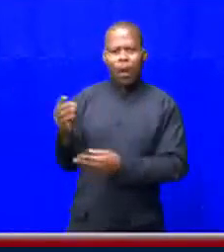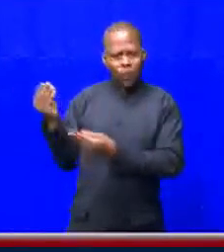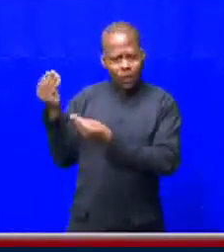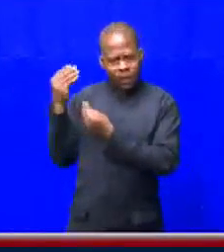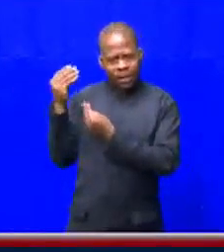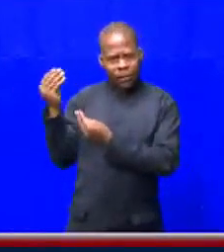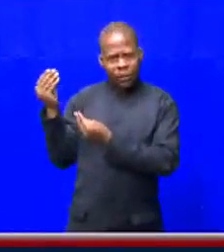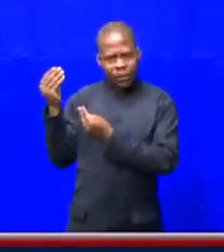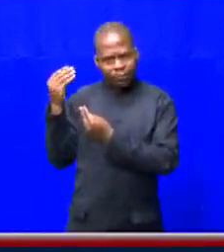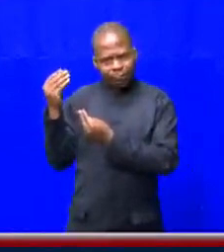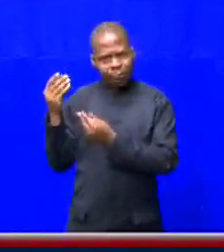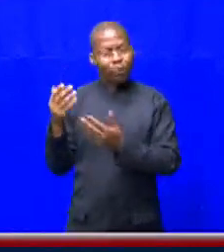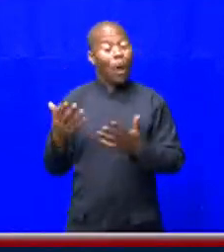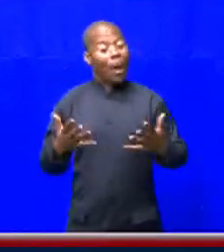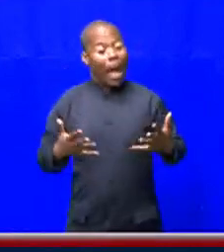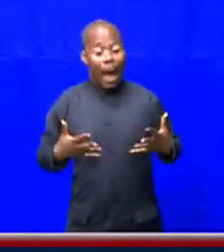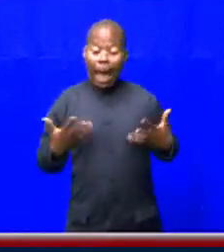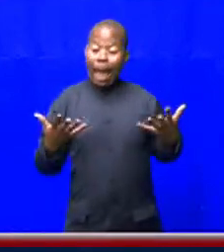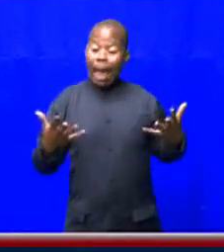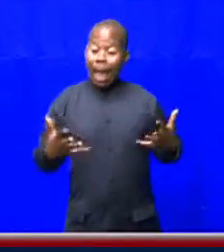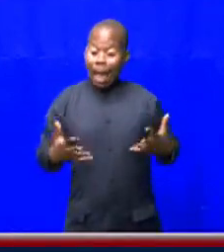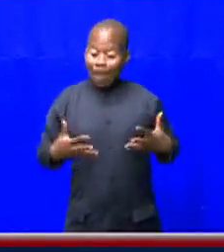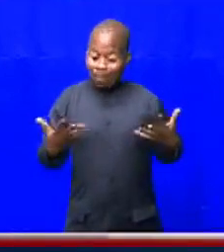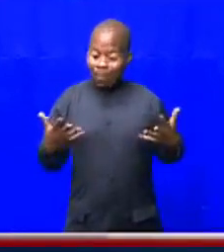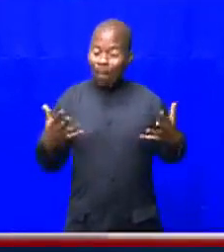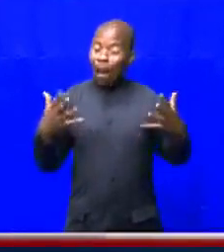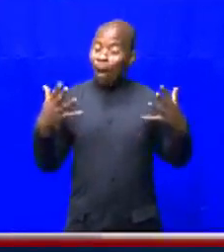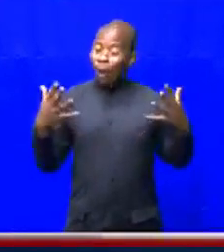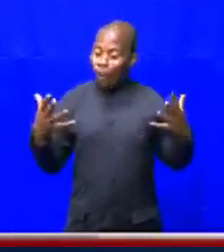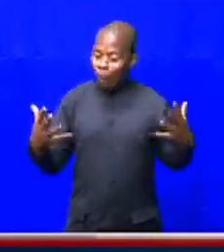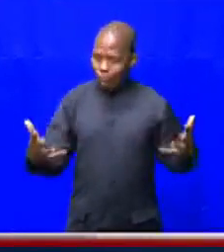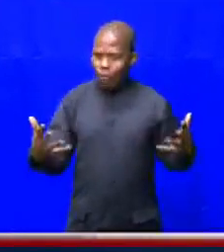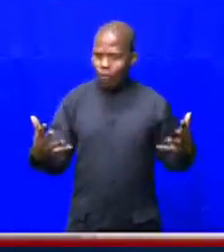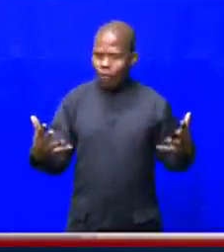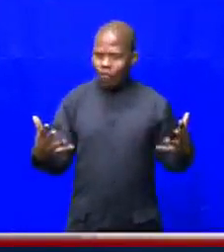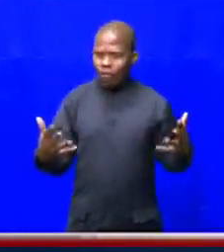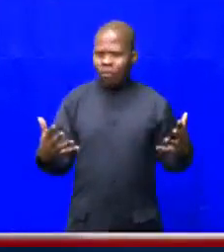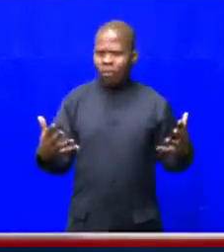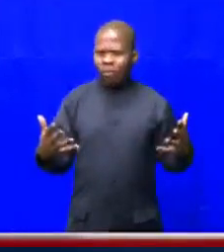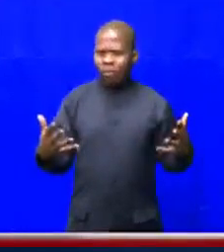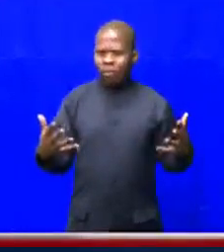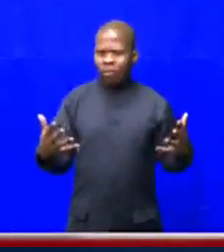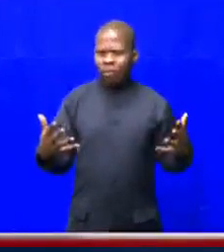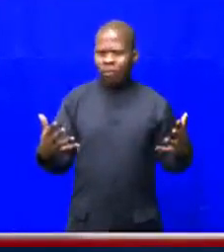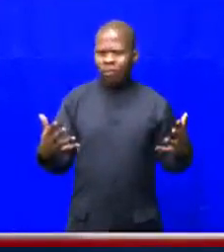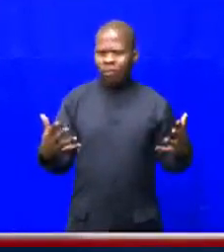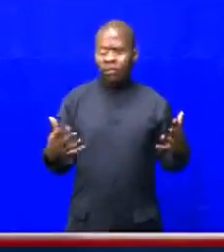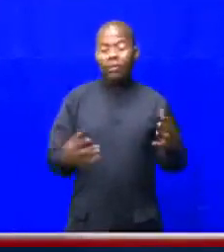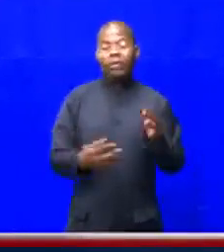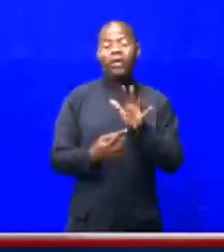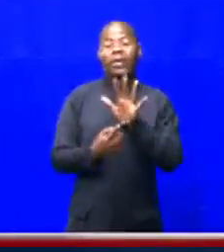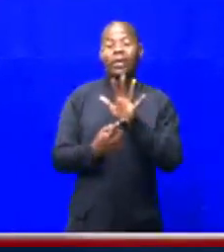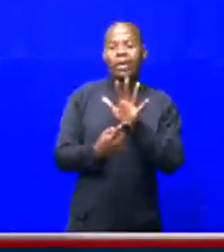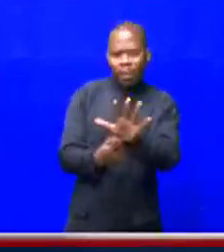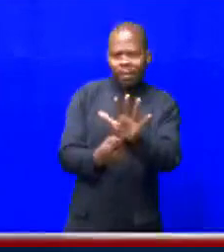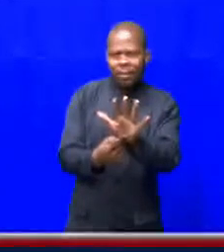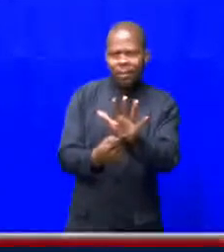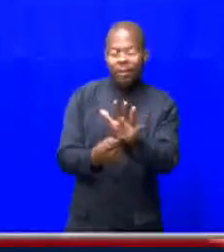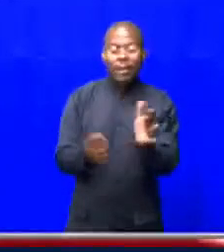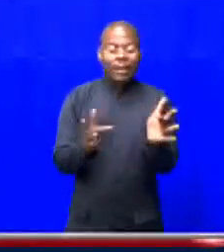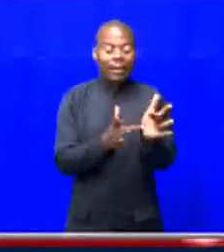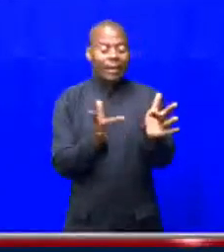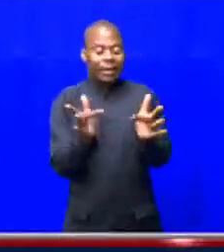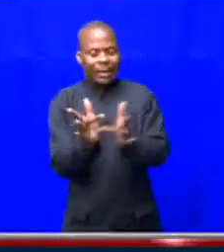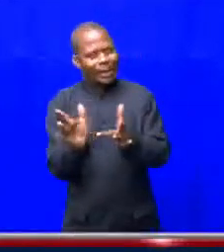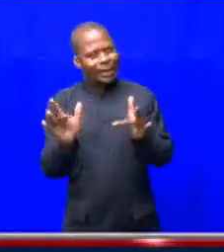injabulo lengetulu kwade yonke injabulo lekhona emhlabeni. Lenani nebekune neinjabulo litholakala kuyo iNkosi